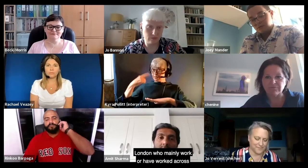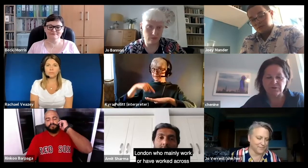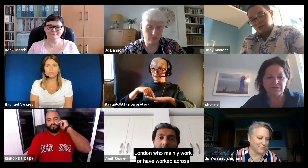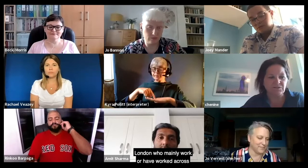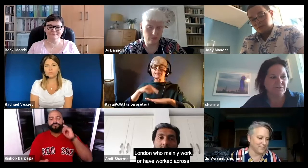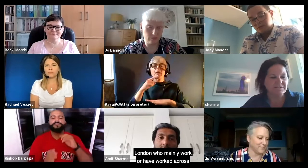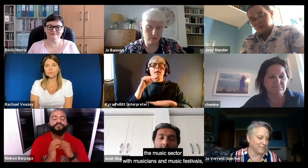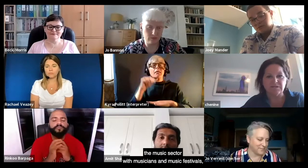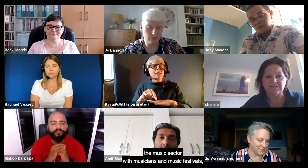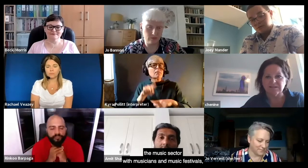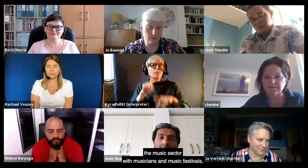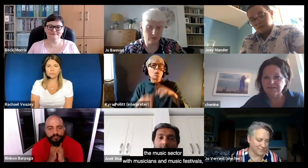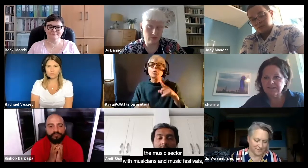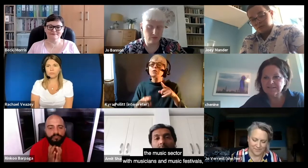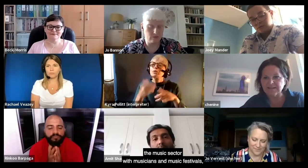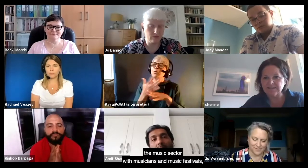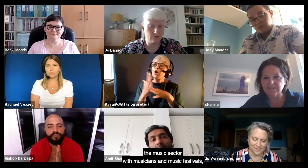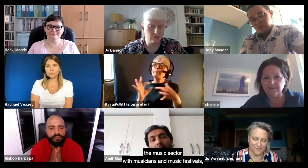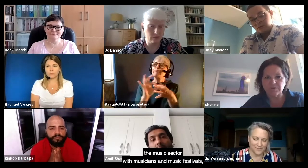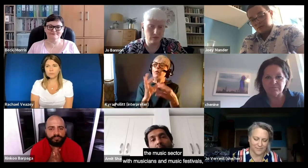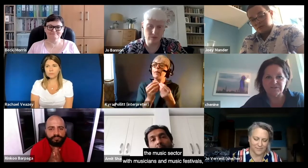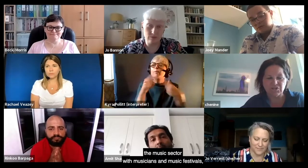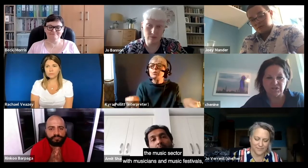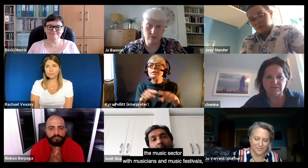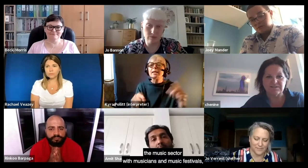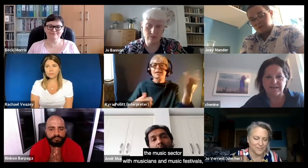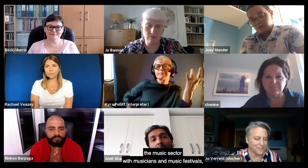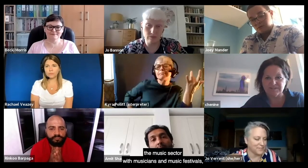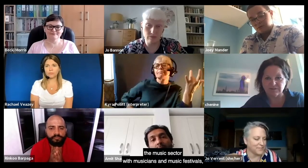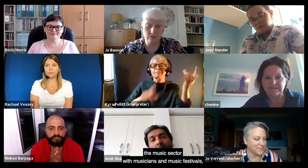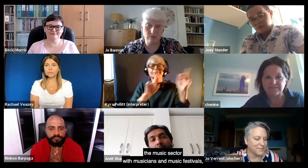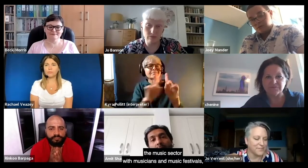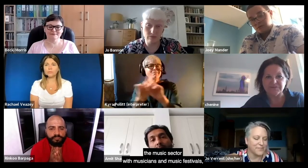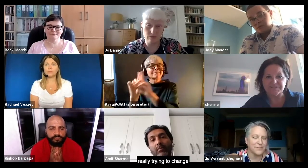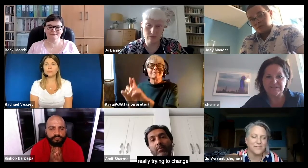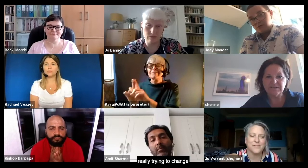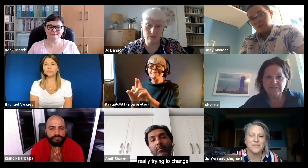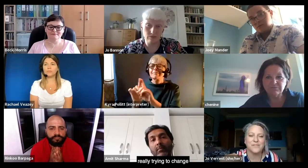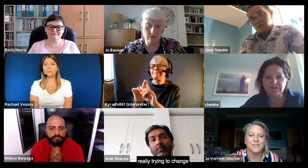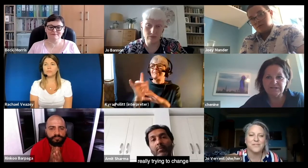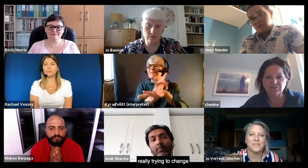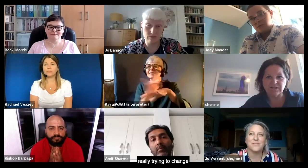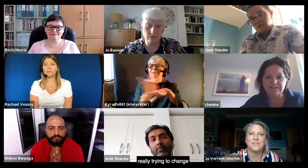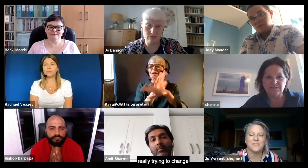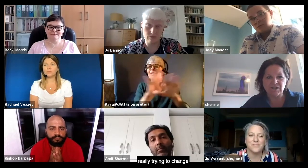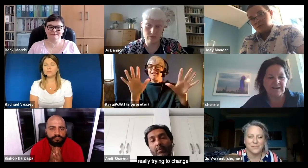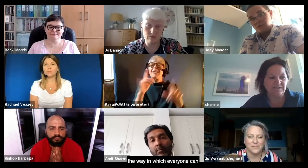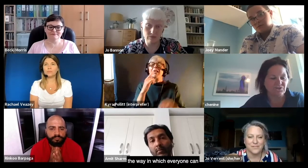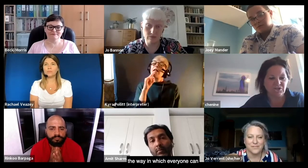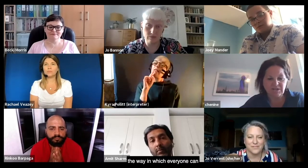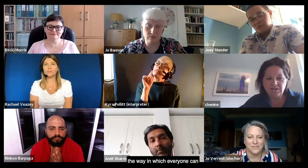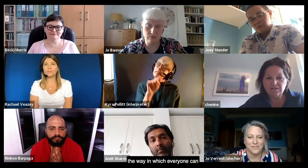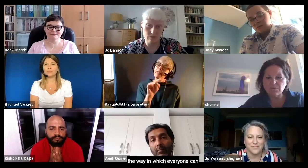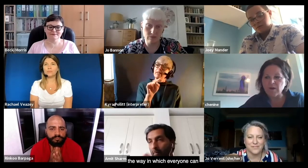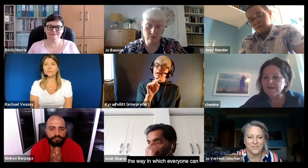or have worked across the music sector with musicians and music festivals, really trying to